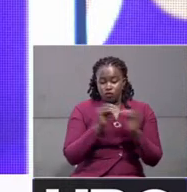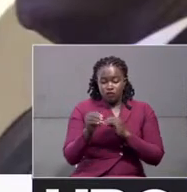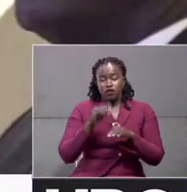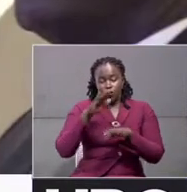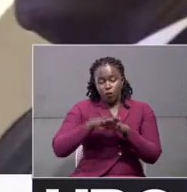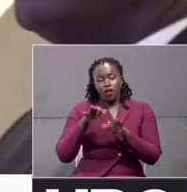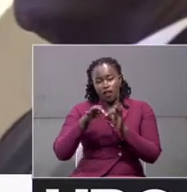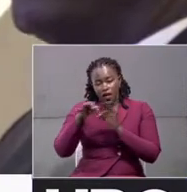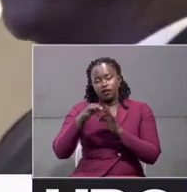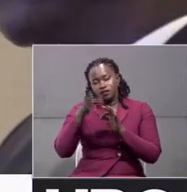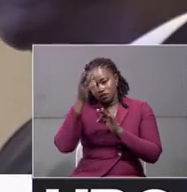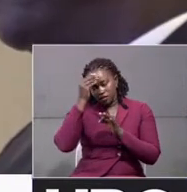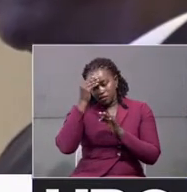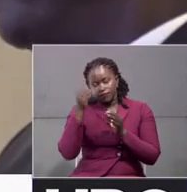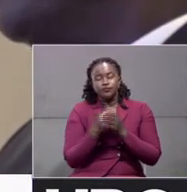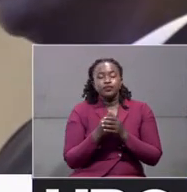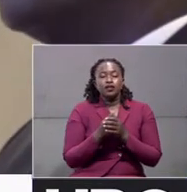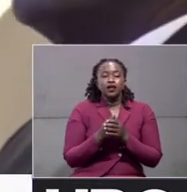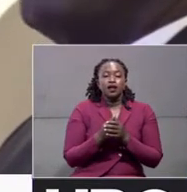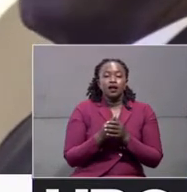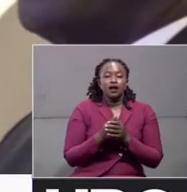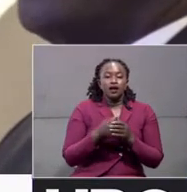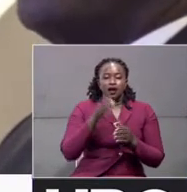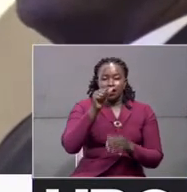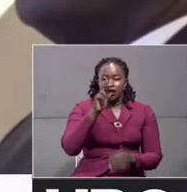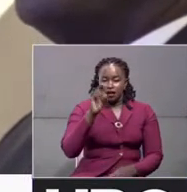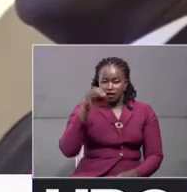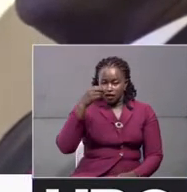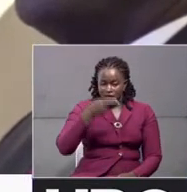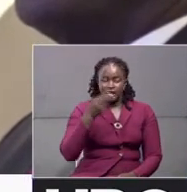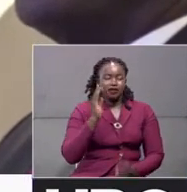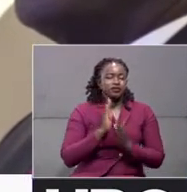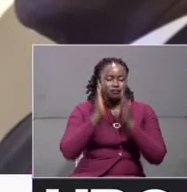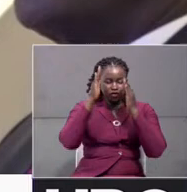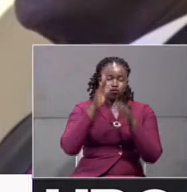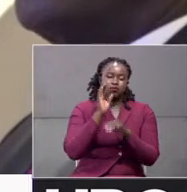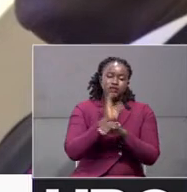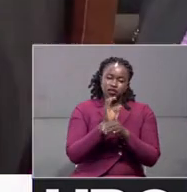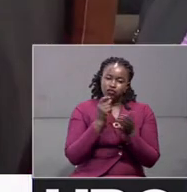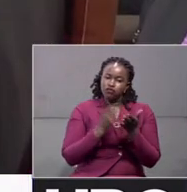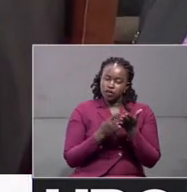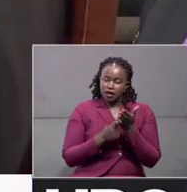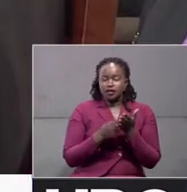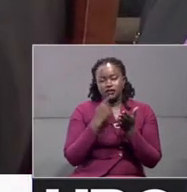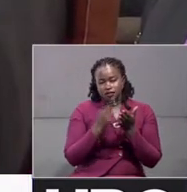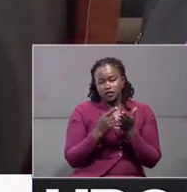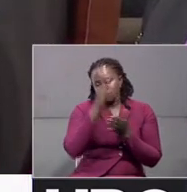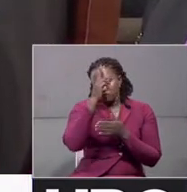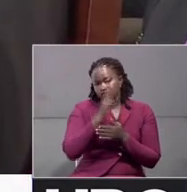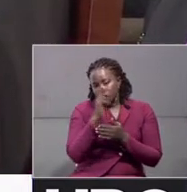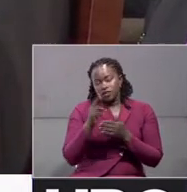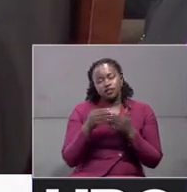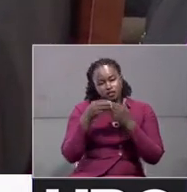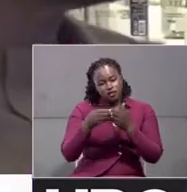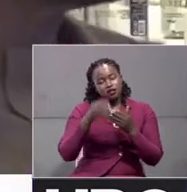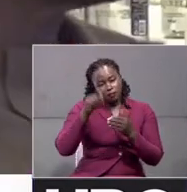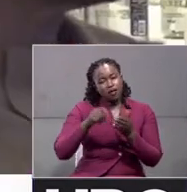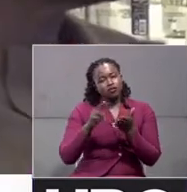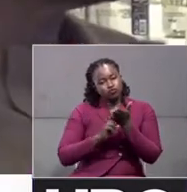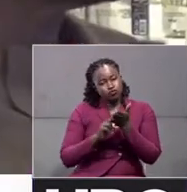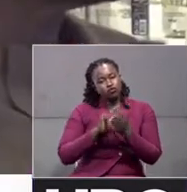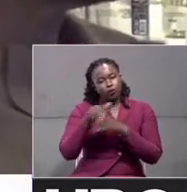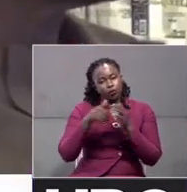learning. Archbishop of the Church of Uganda, Dr. Samuel Stephen Kazimba Mugalu, asserted that religious leaders must utilize